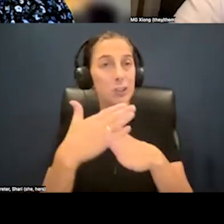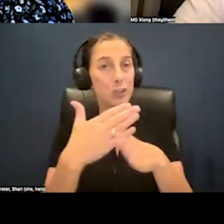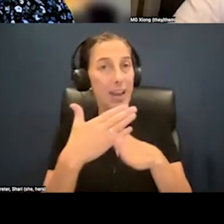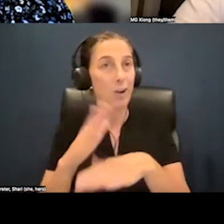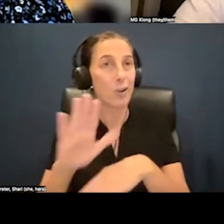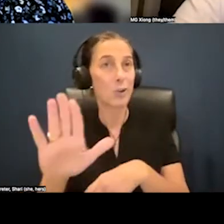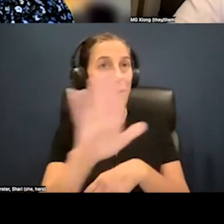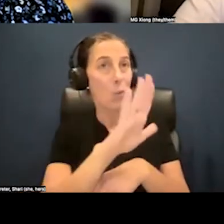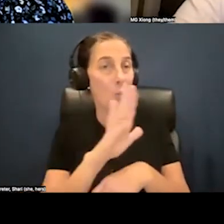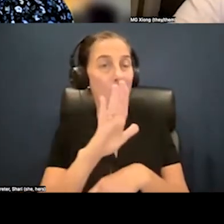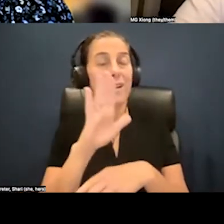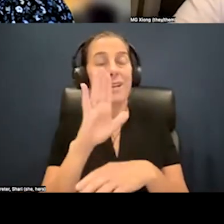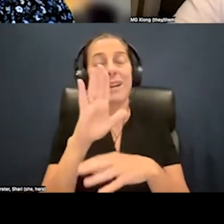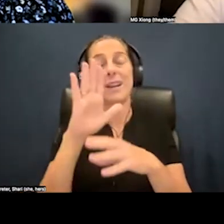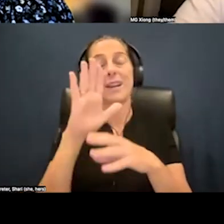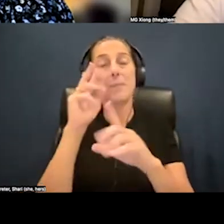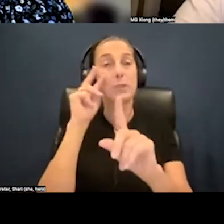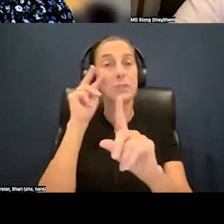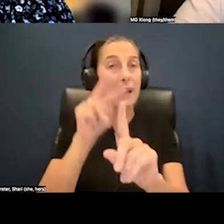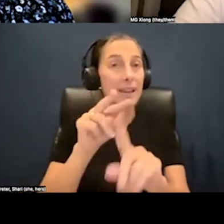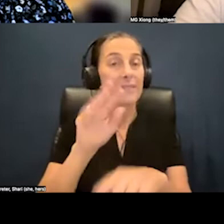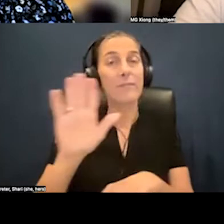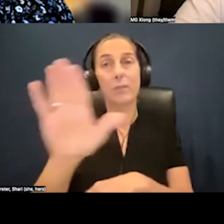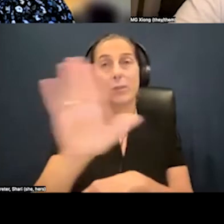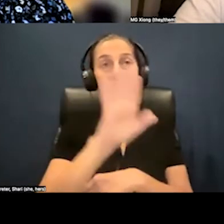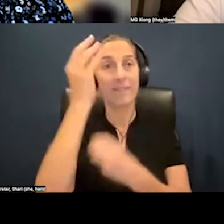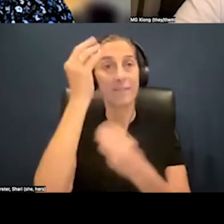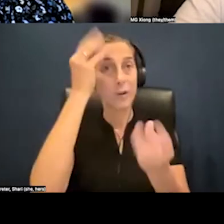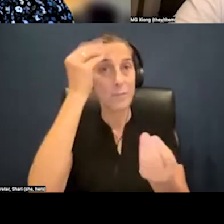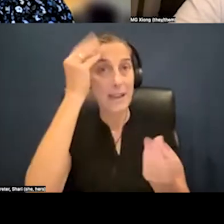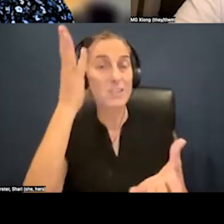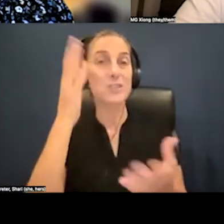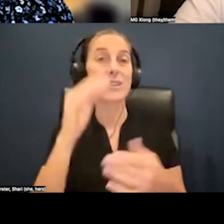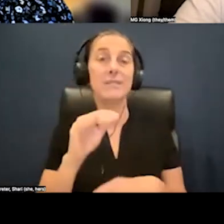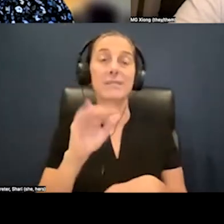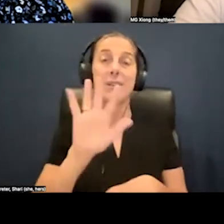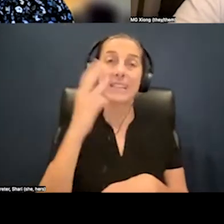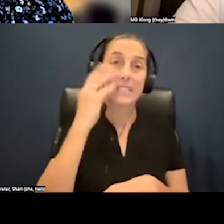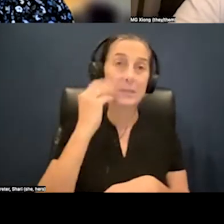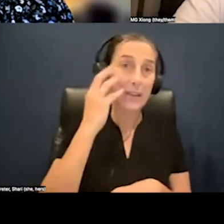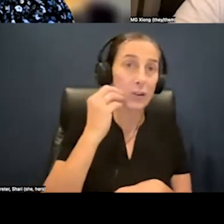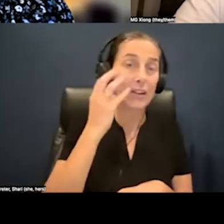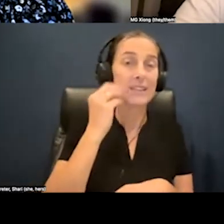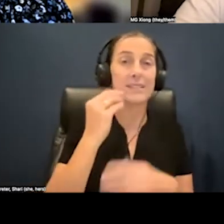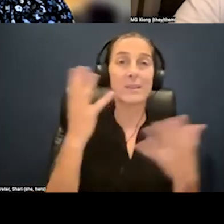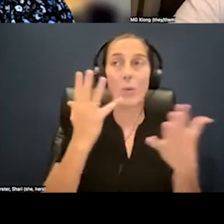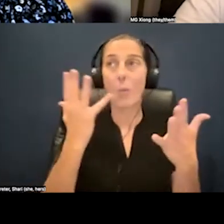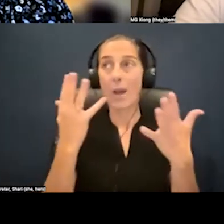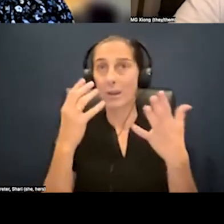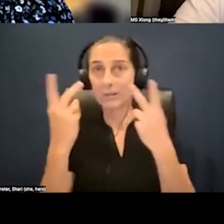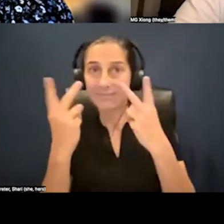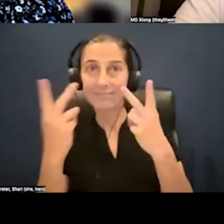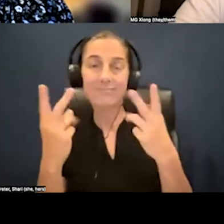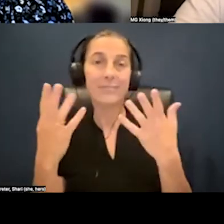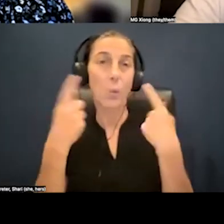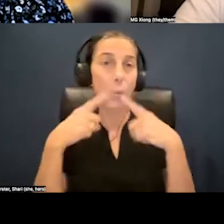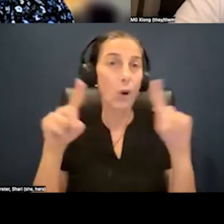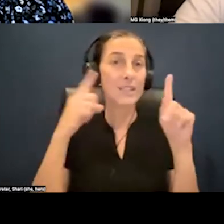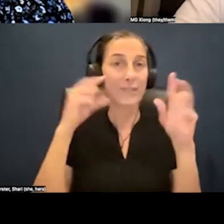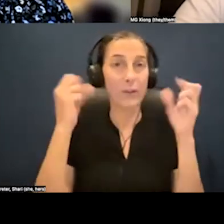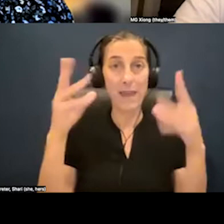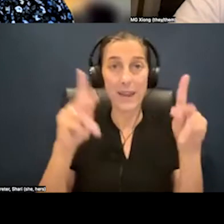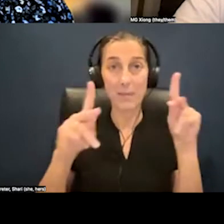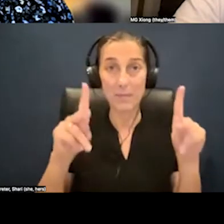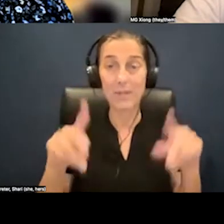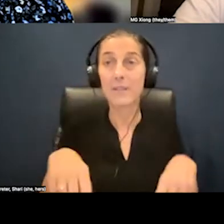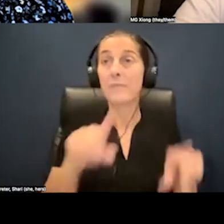as what you have found really works for a lot of people. And totally appreciate also the fact that